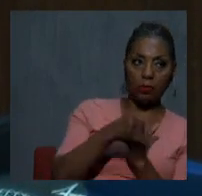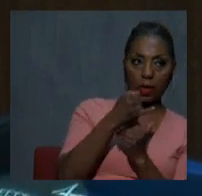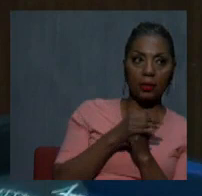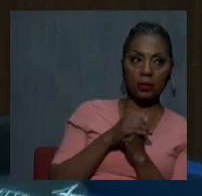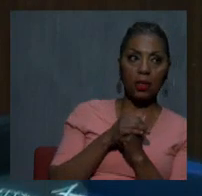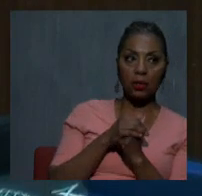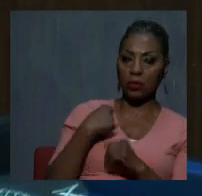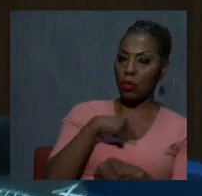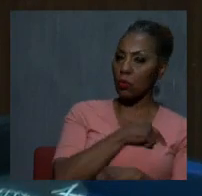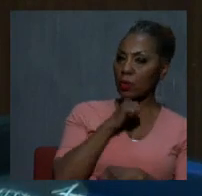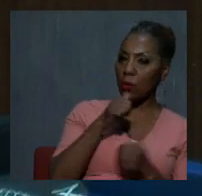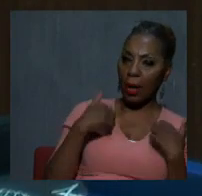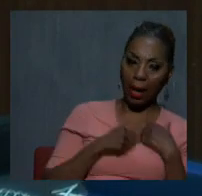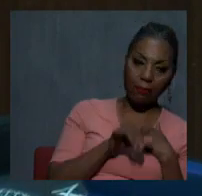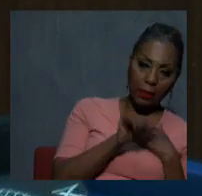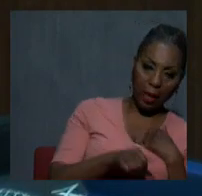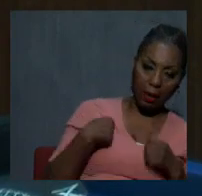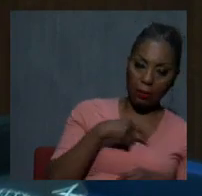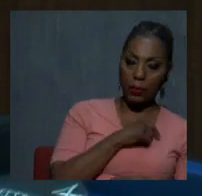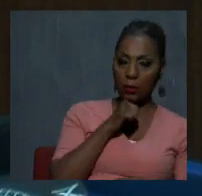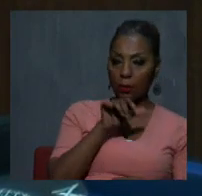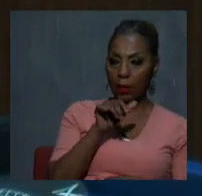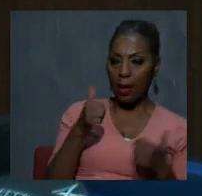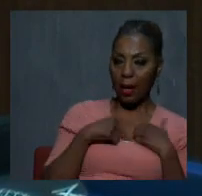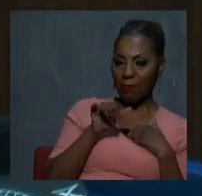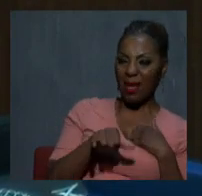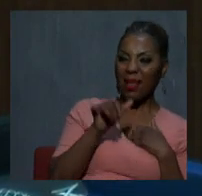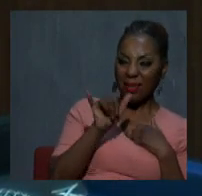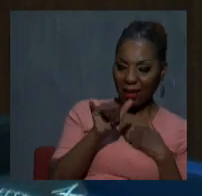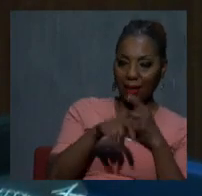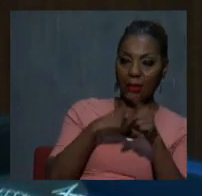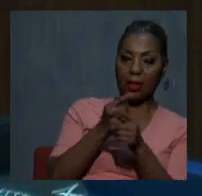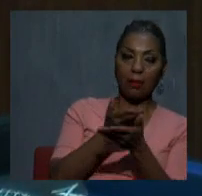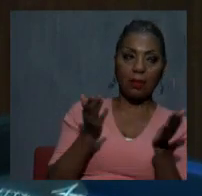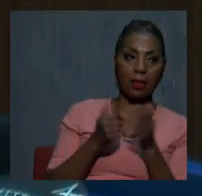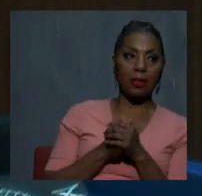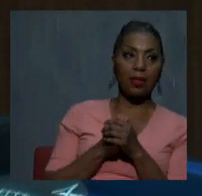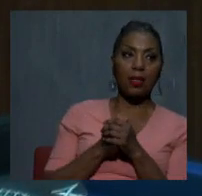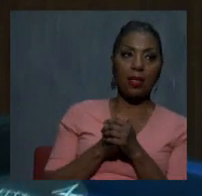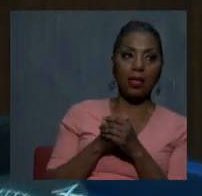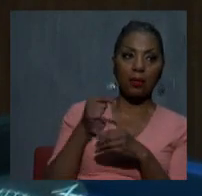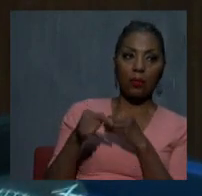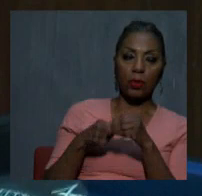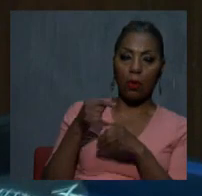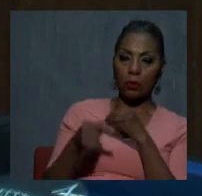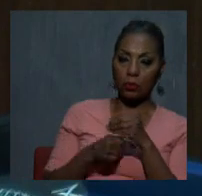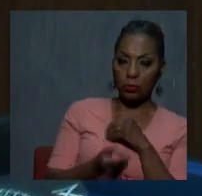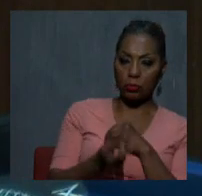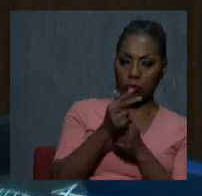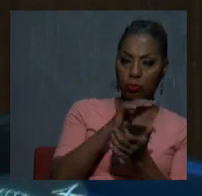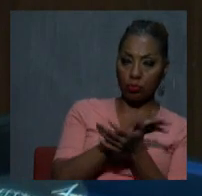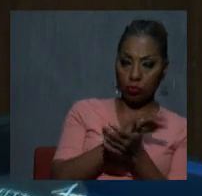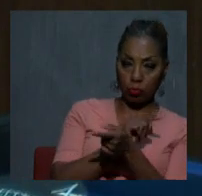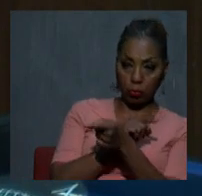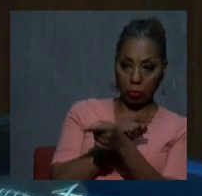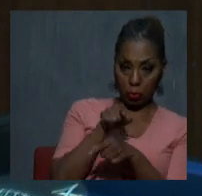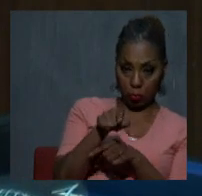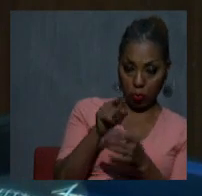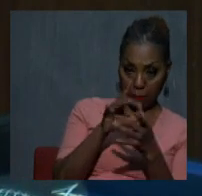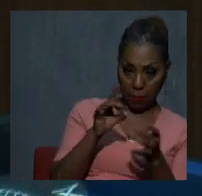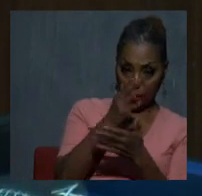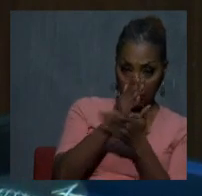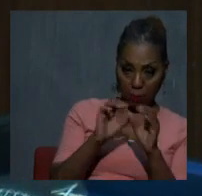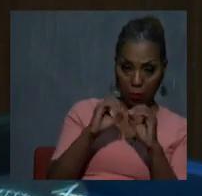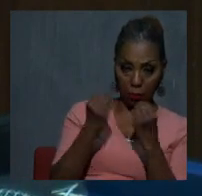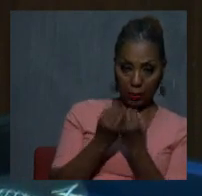funding, or we don't have this and we don't have that and that kind of thing. And in regards to two of the schools that you mentioned, some of